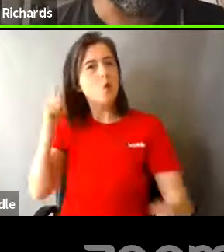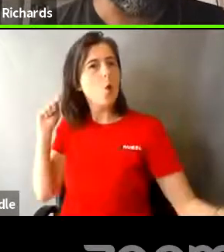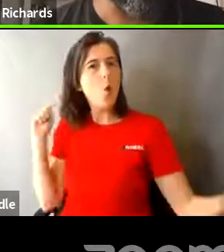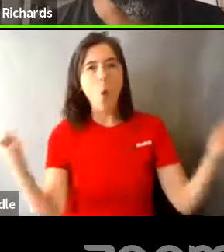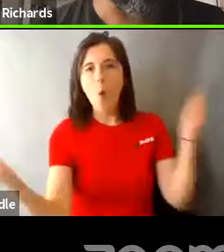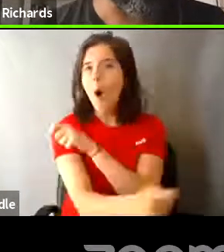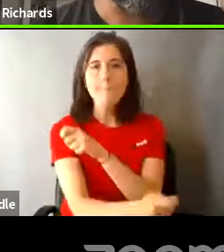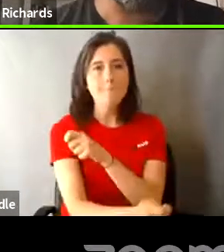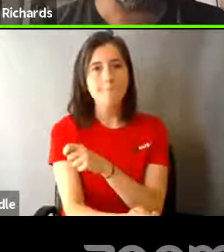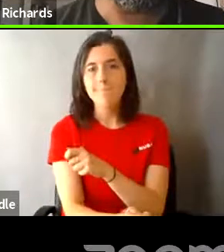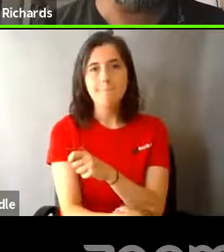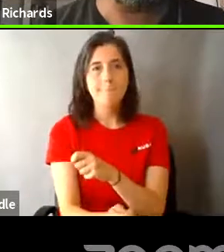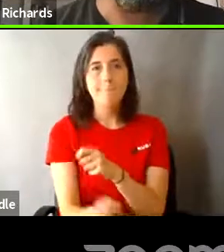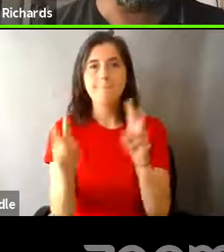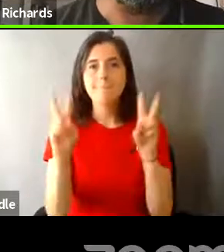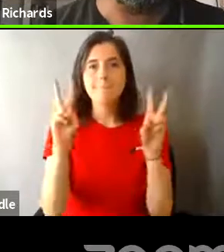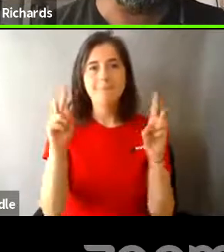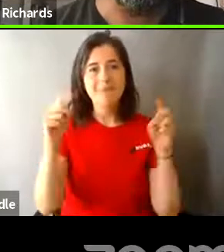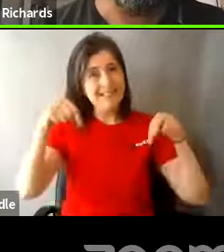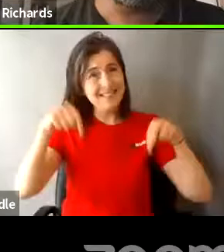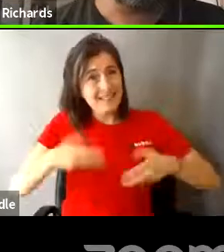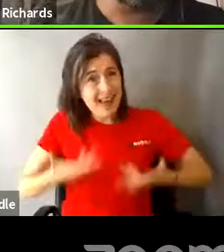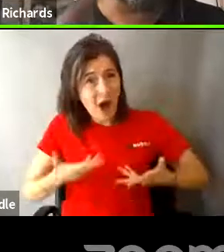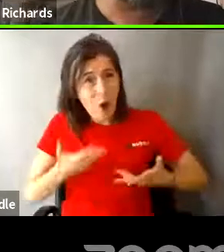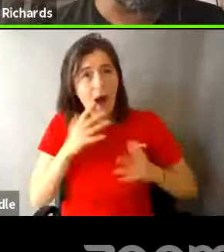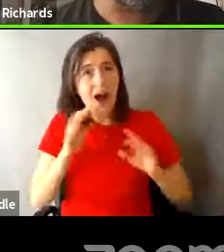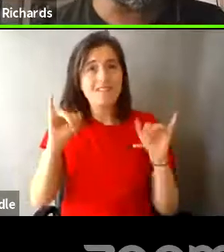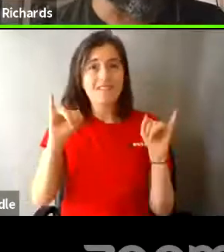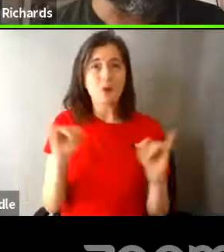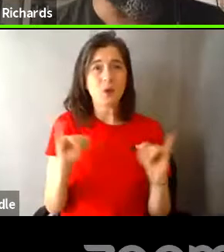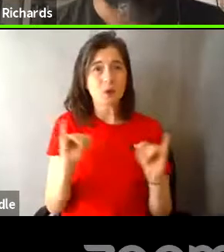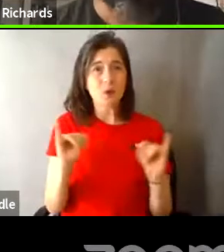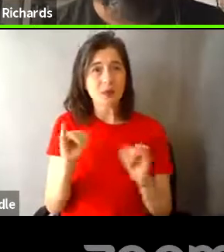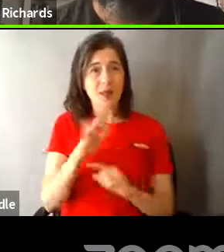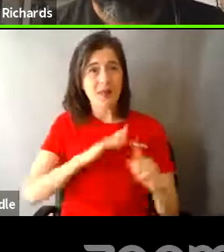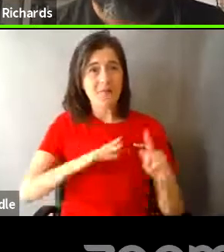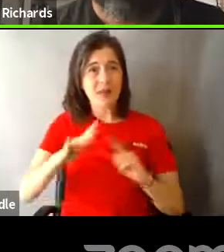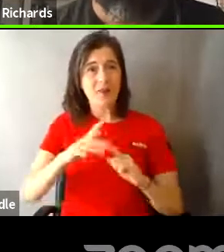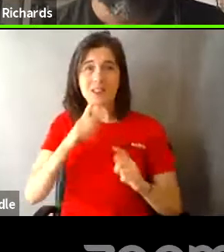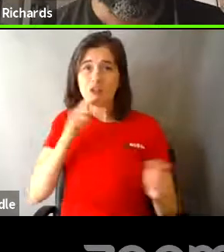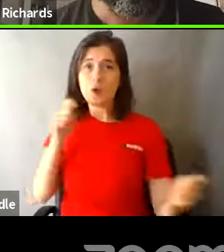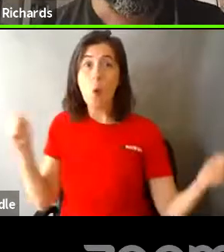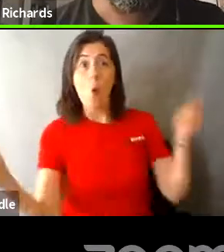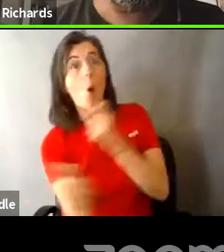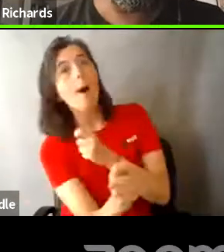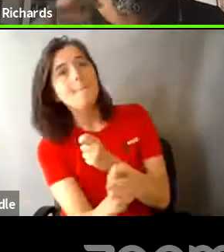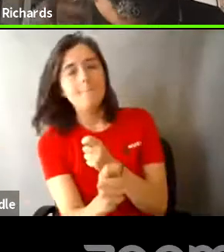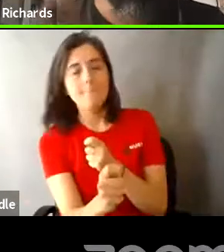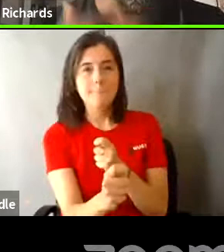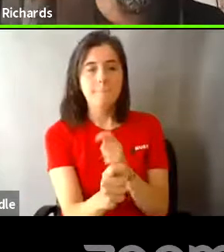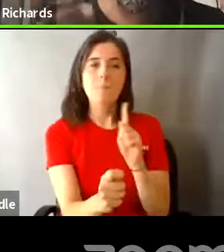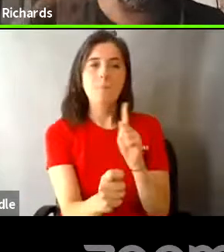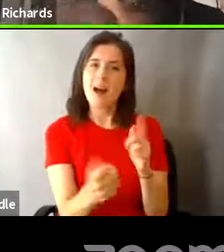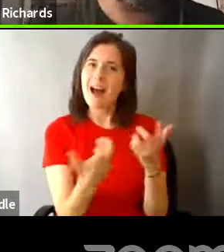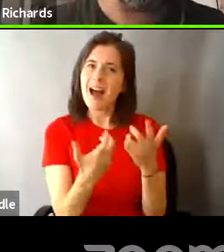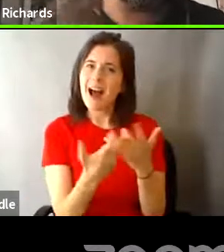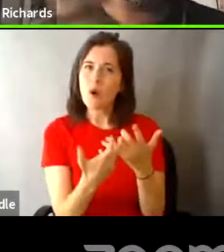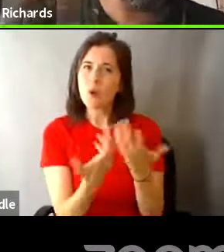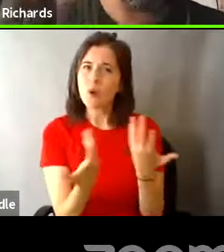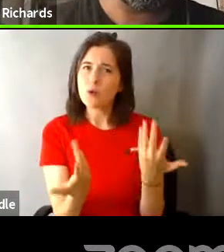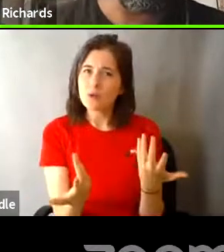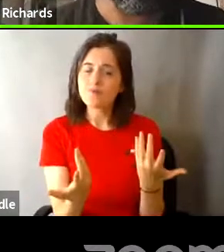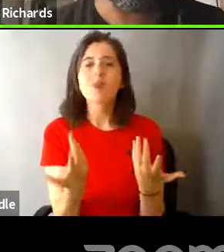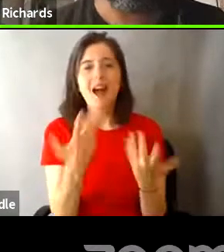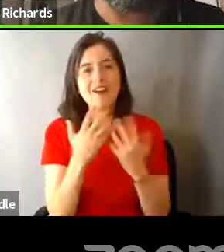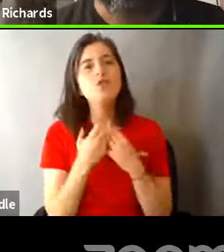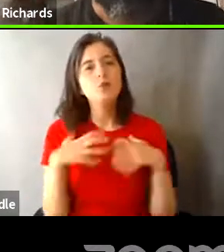describe as a hostile environment. But in order to radically transform any hostile environment, we have to begin with ourselves